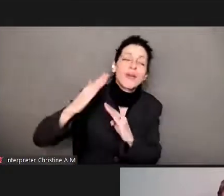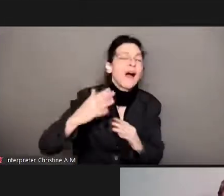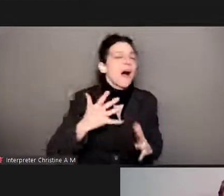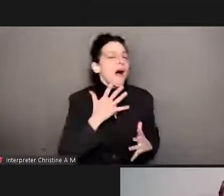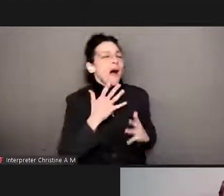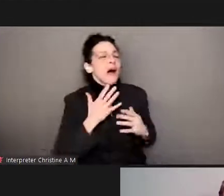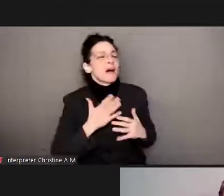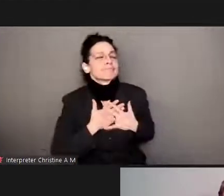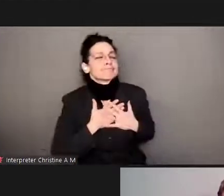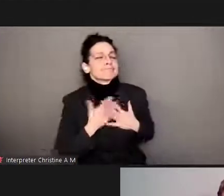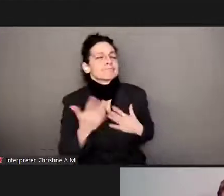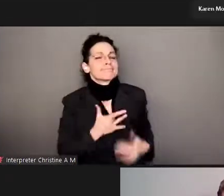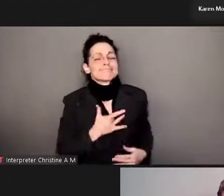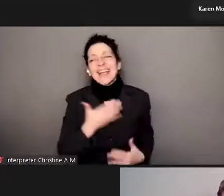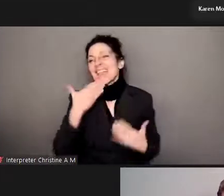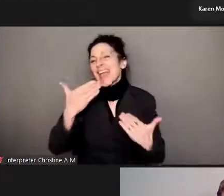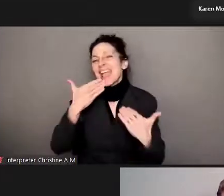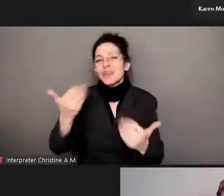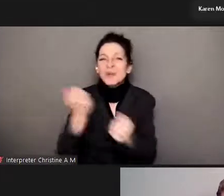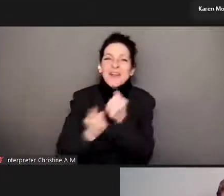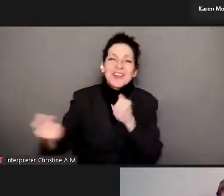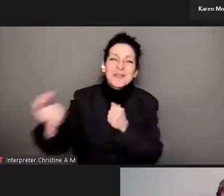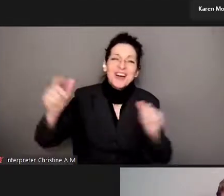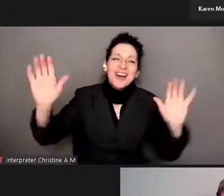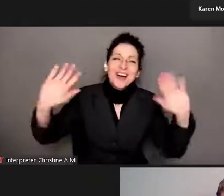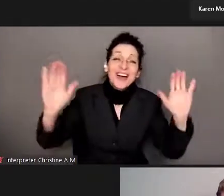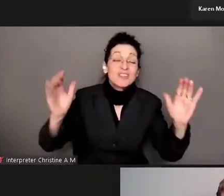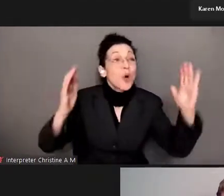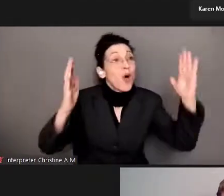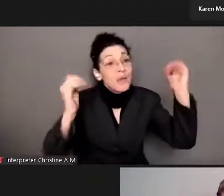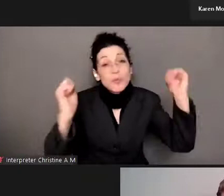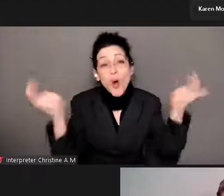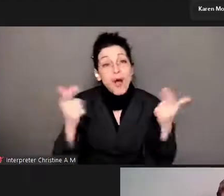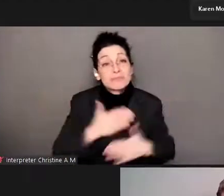you, everyone. Thank you. I hope everyone enjoys their